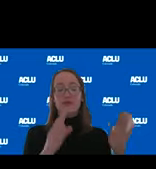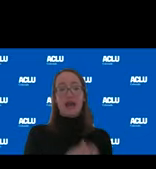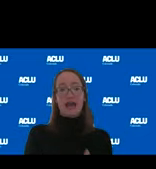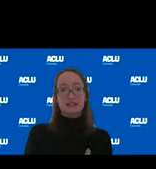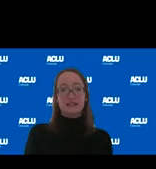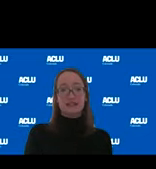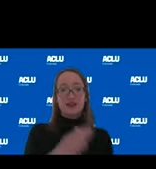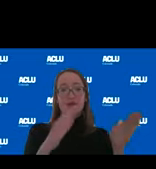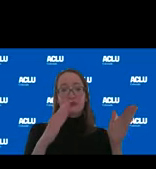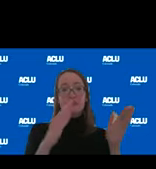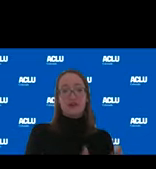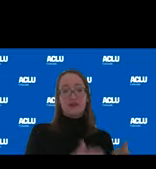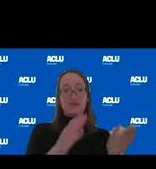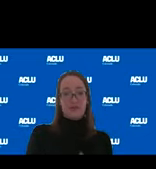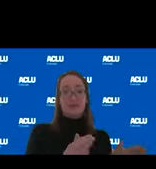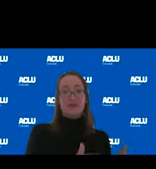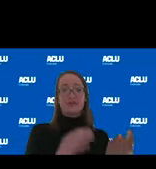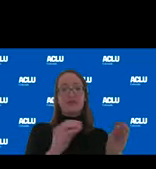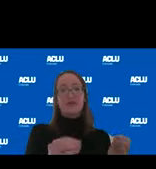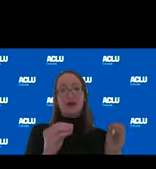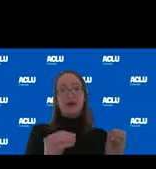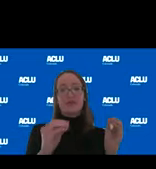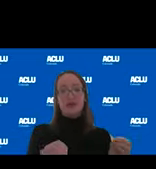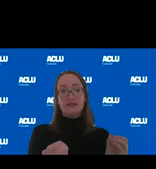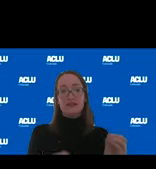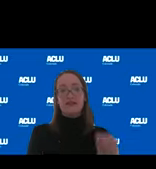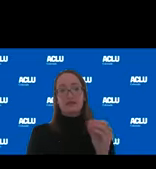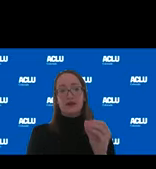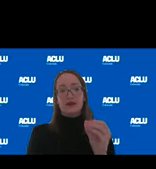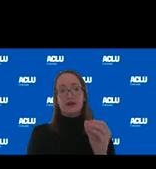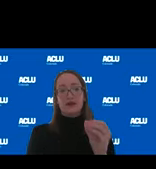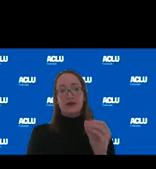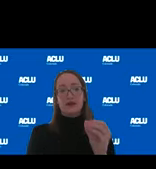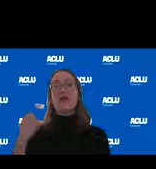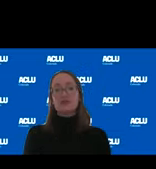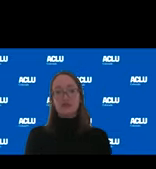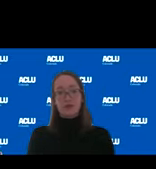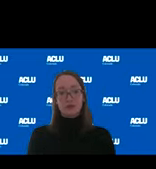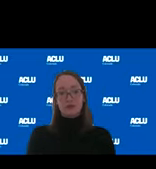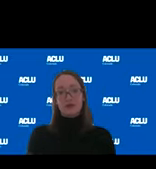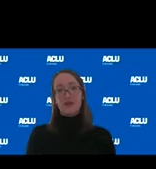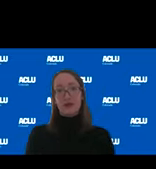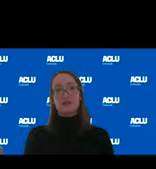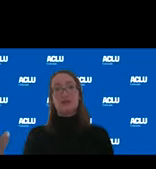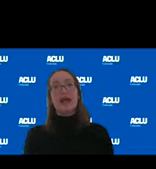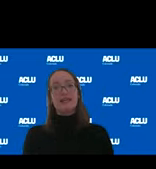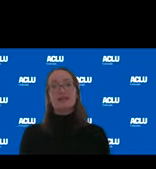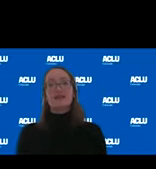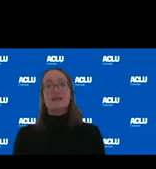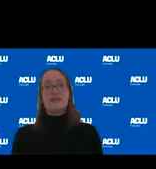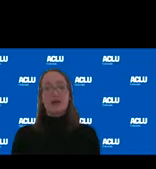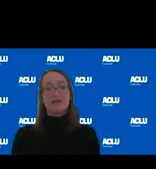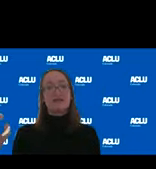preserve our access to the fundamental bedrock right, that is the right to vote, while also preserving our right to